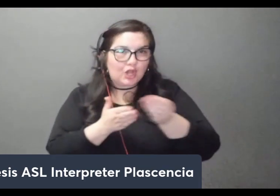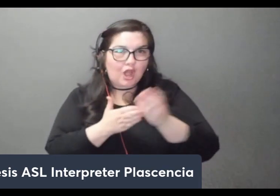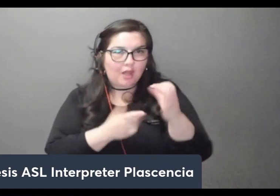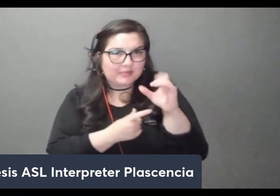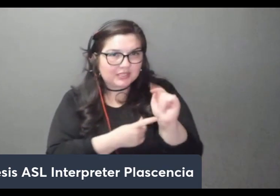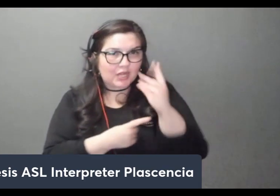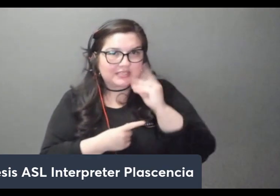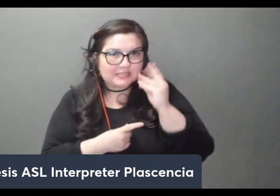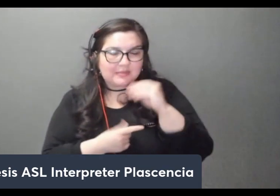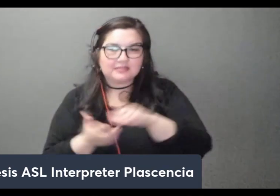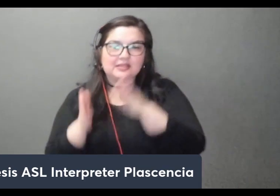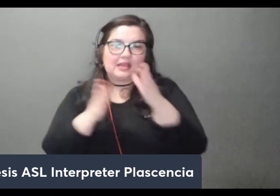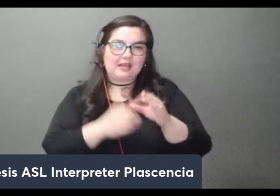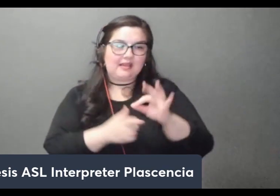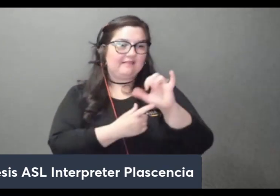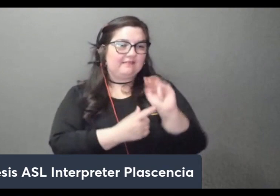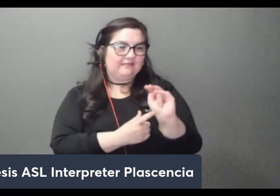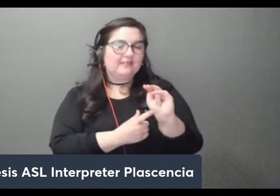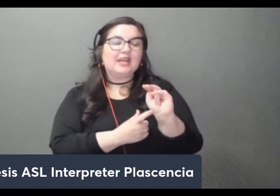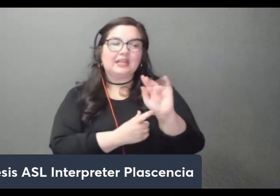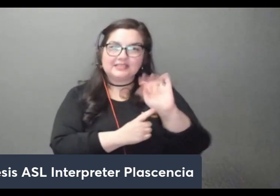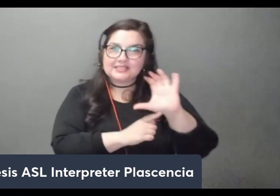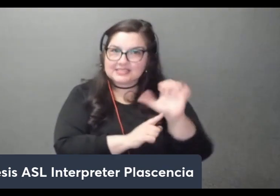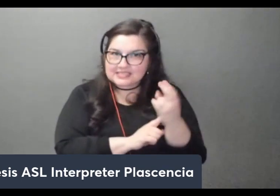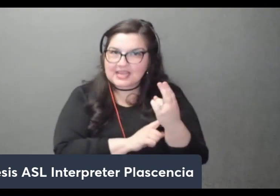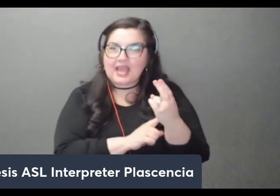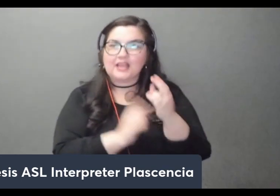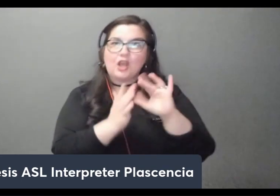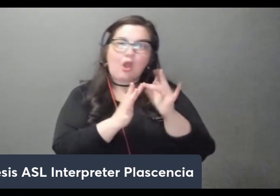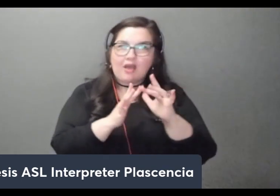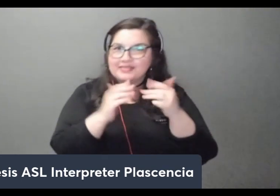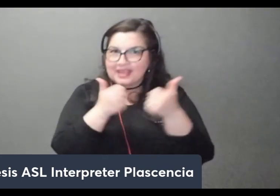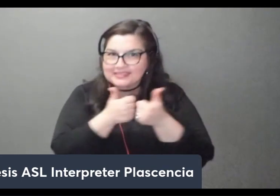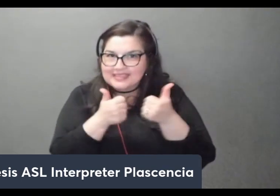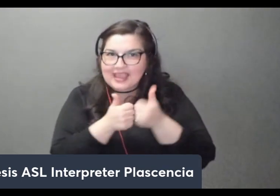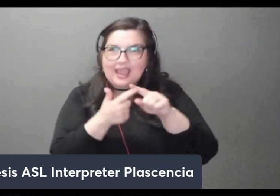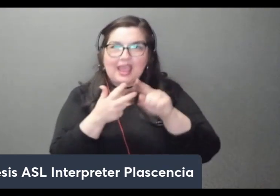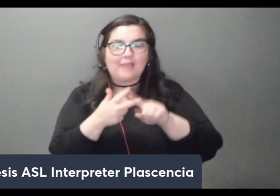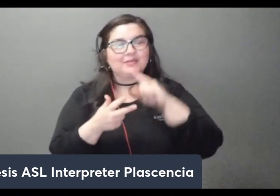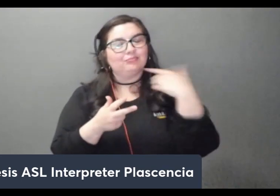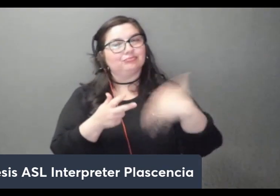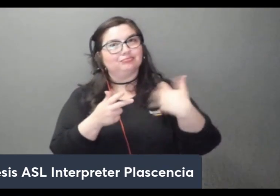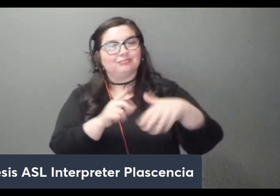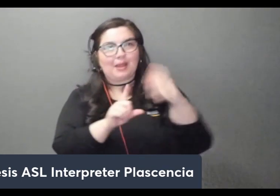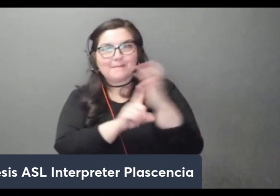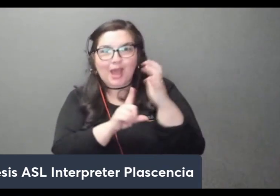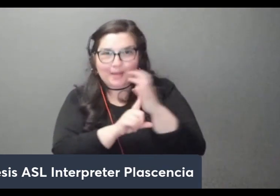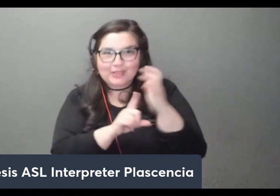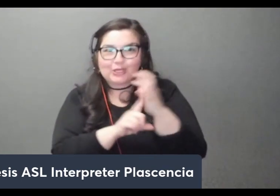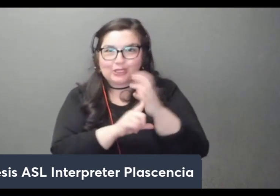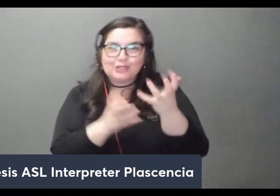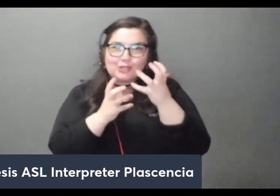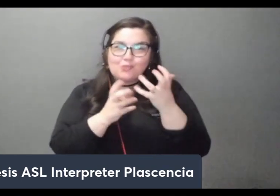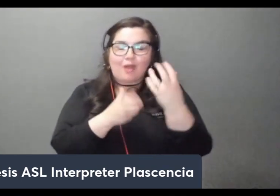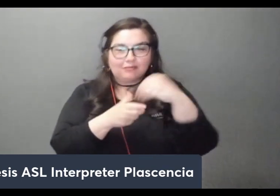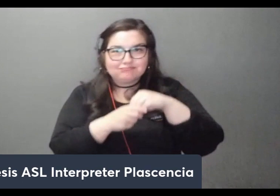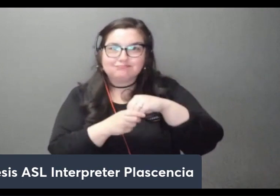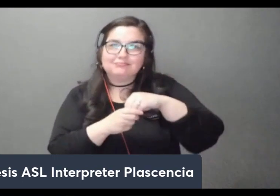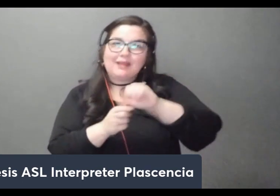of fintech, algorithmic trading, online gaming, again, very, very popular and upcoming segment where you want to do in-app